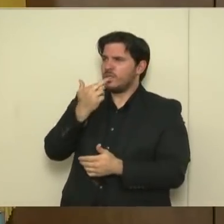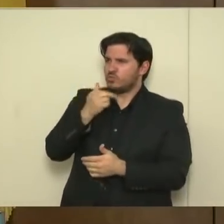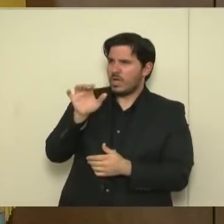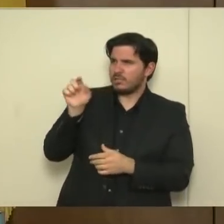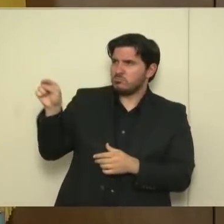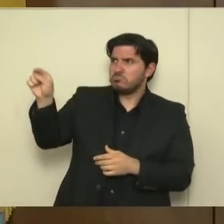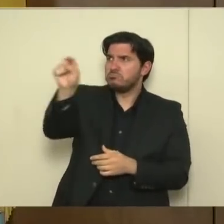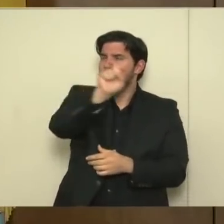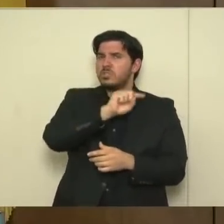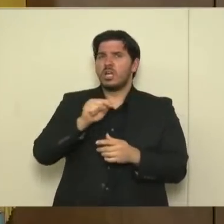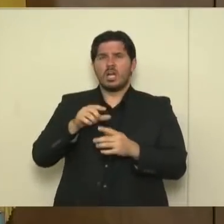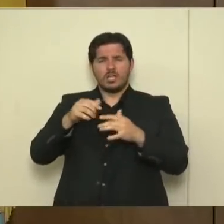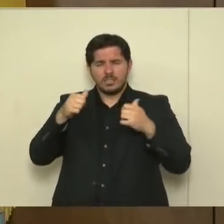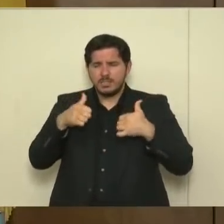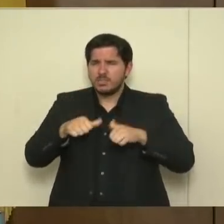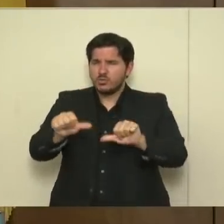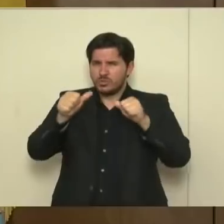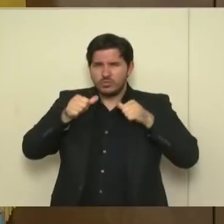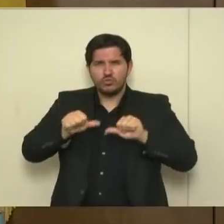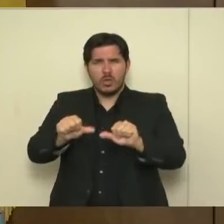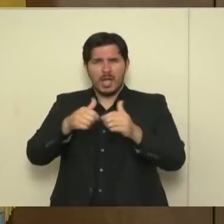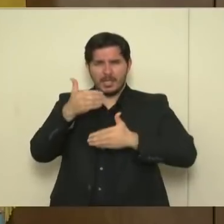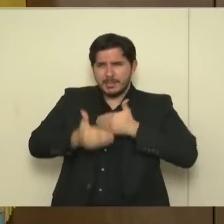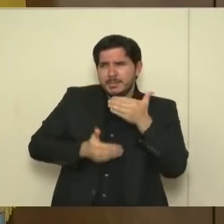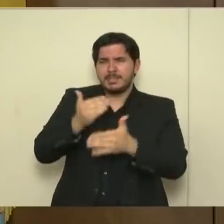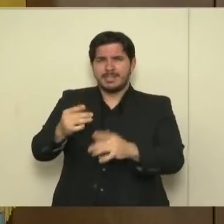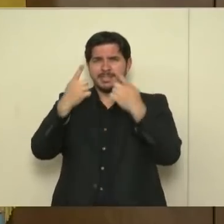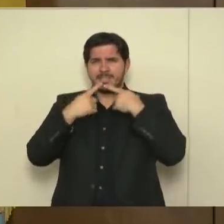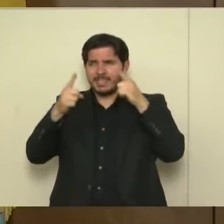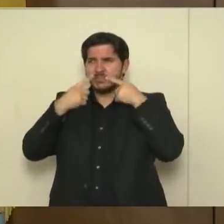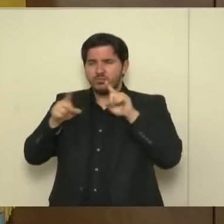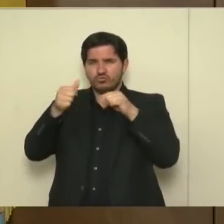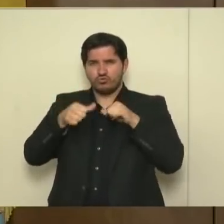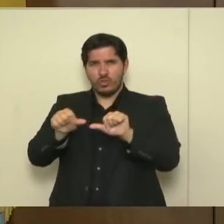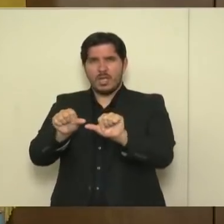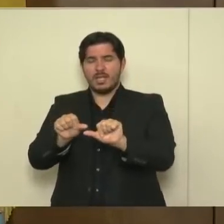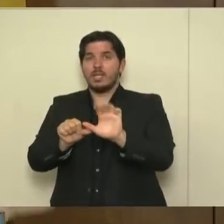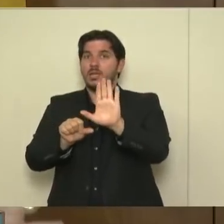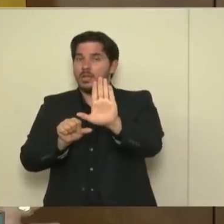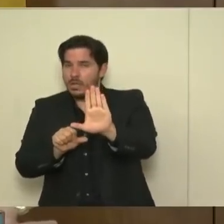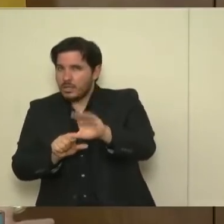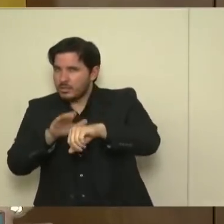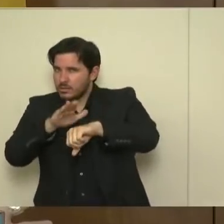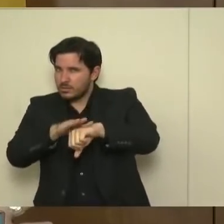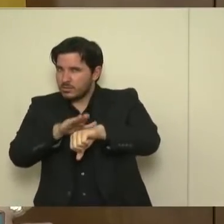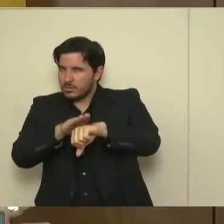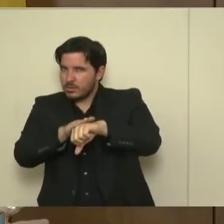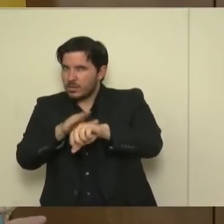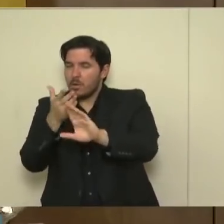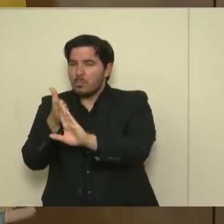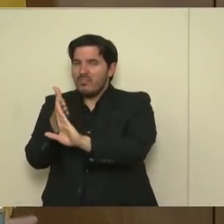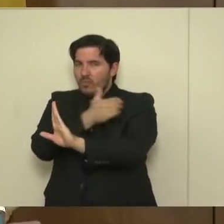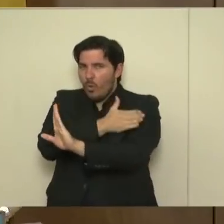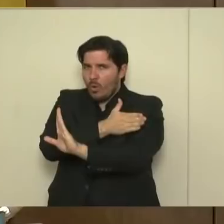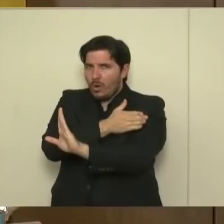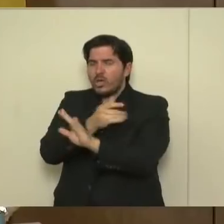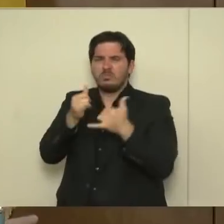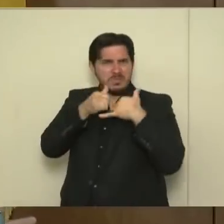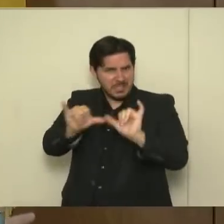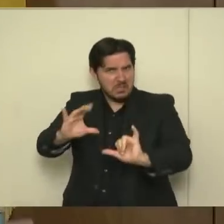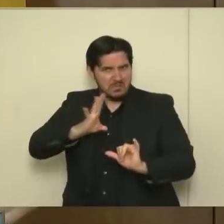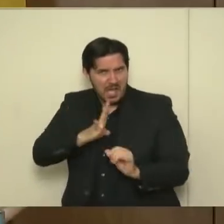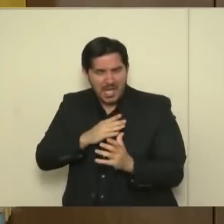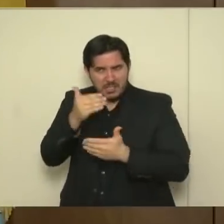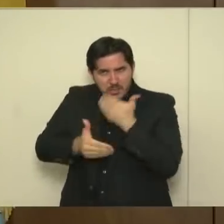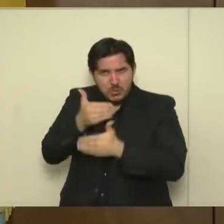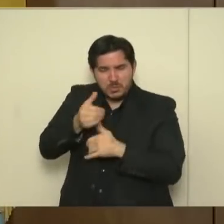successful, and I want to be cautious. That is not an effort to say they weren't doing it well before. I was really clear that